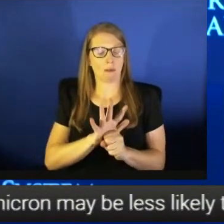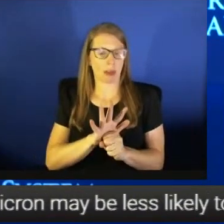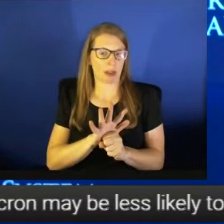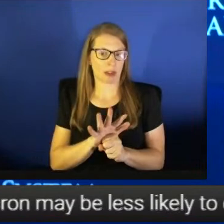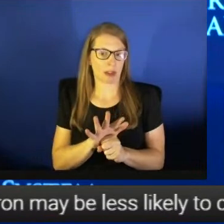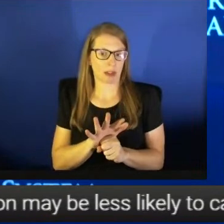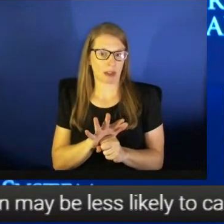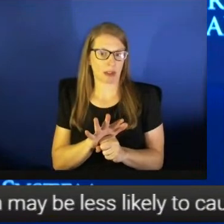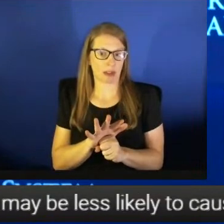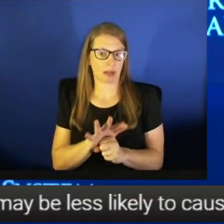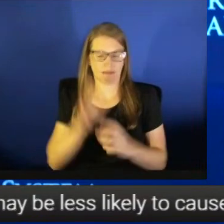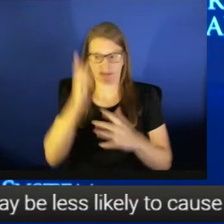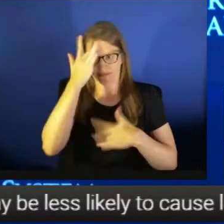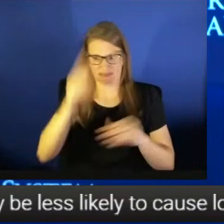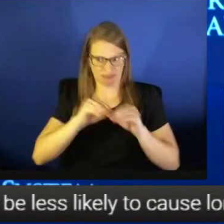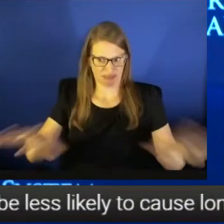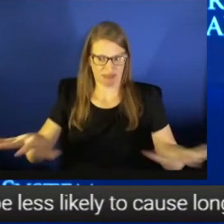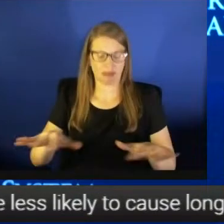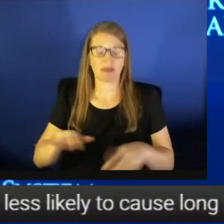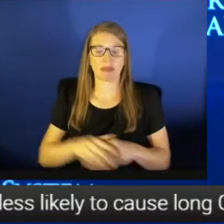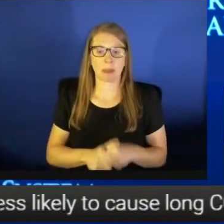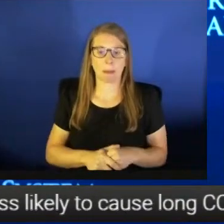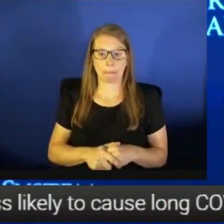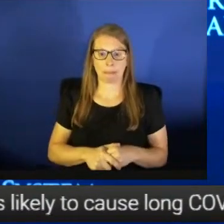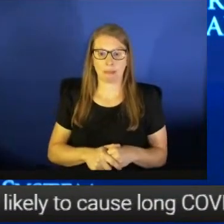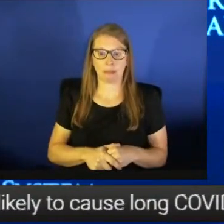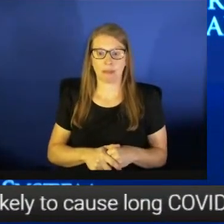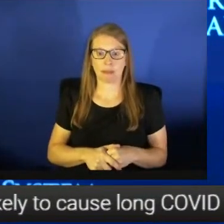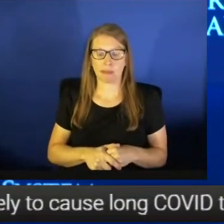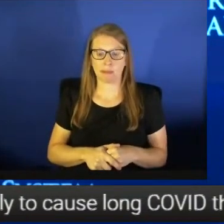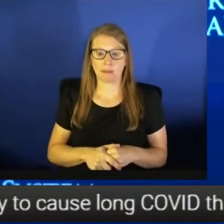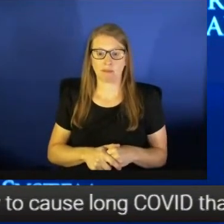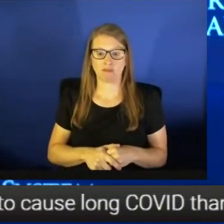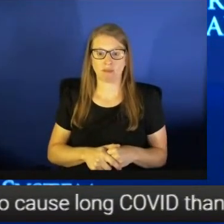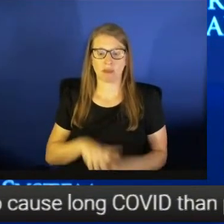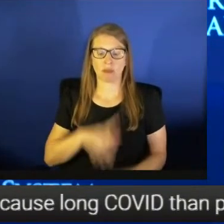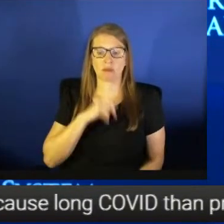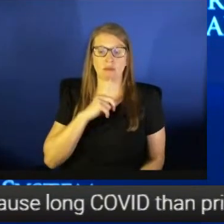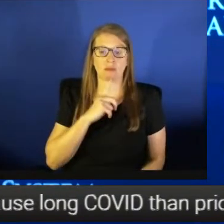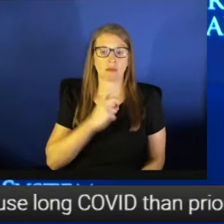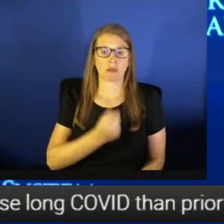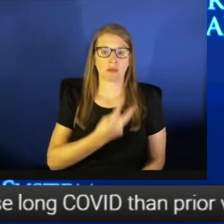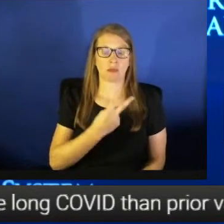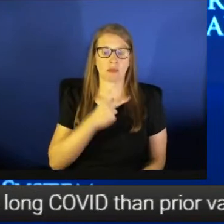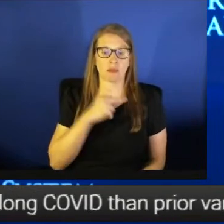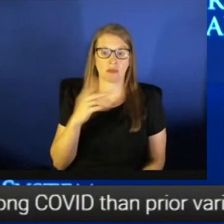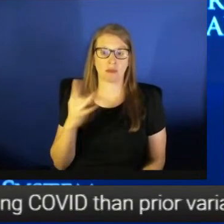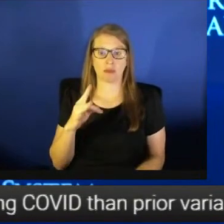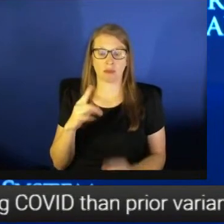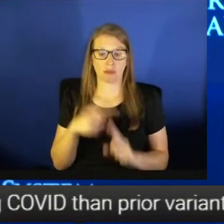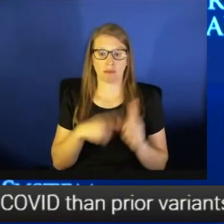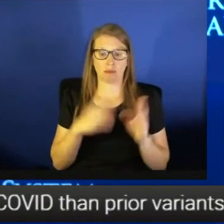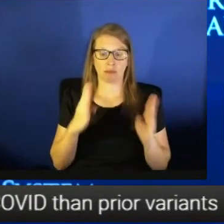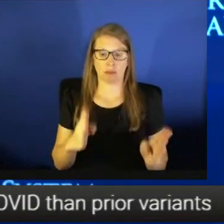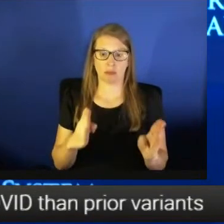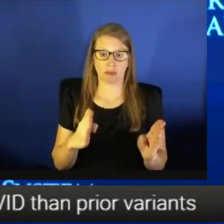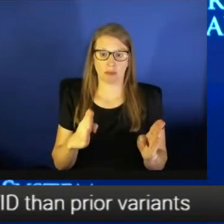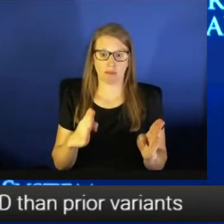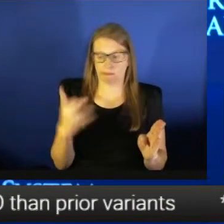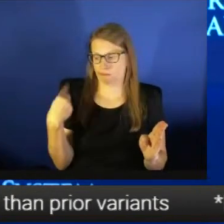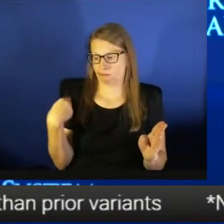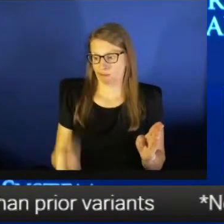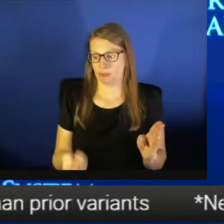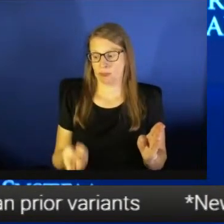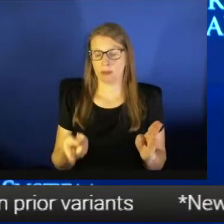epidemic, we had, especially in the first 12 to 18 months, a number of